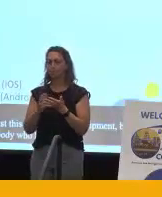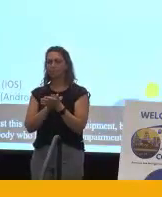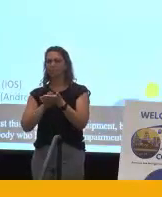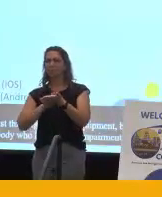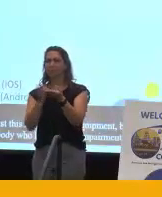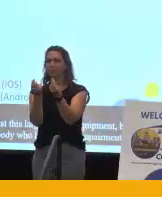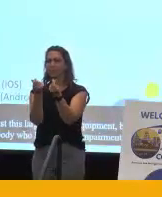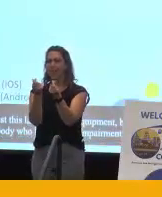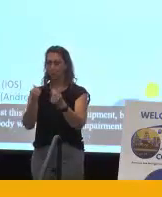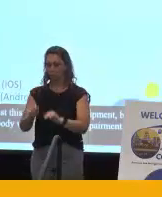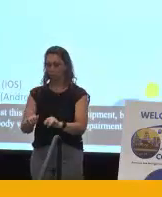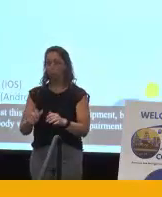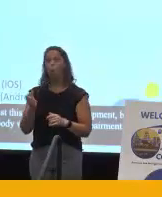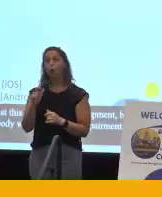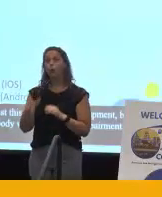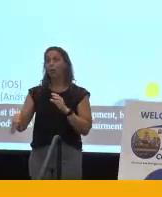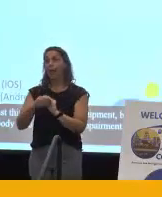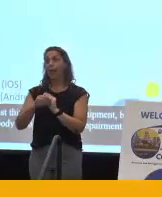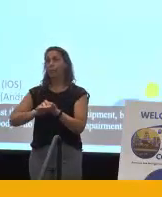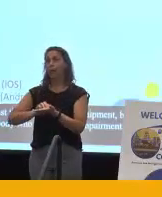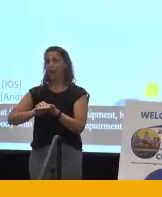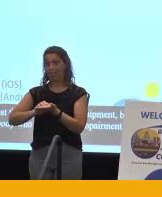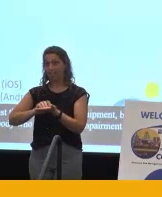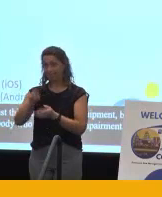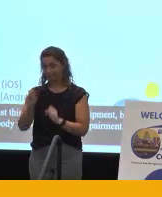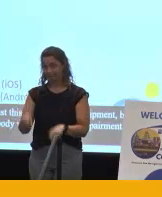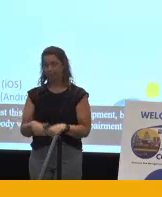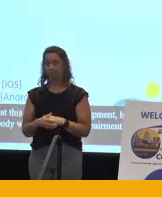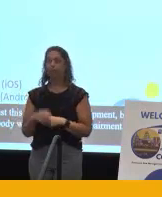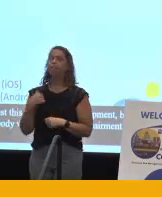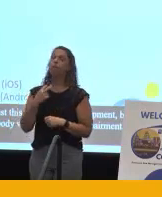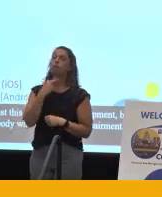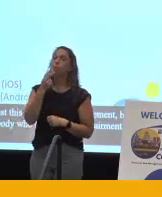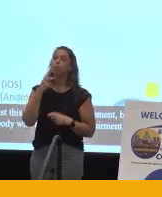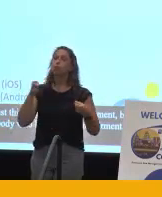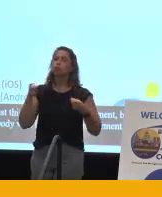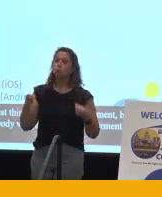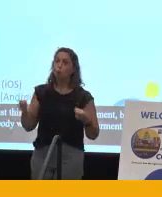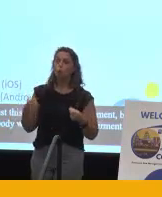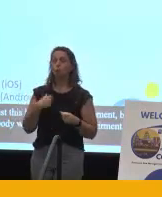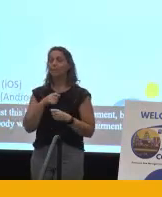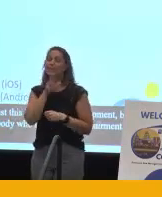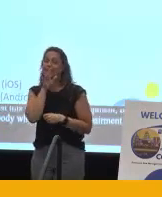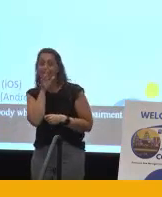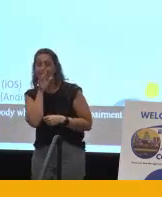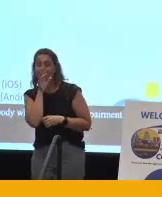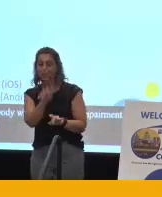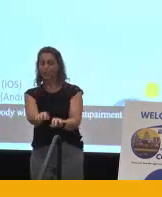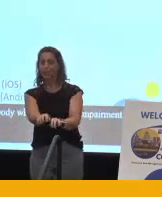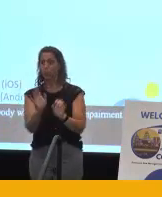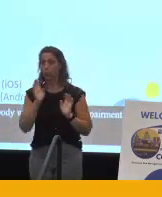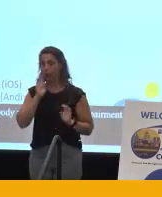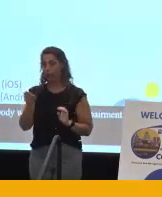input, or you can have Braille, voice control and dictation. You can have certain applications like